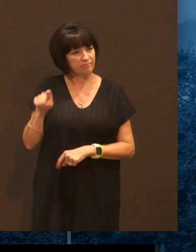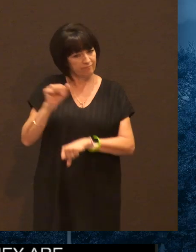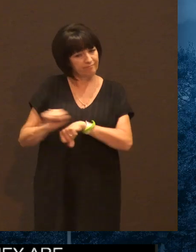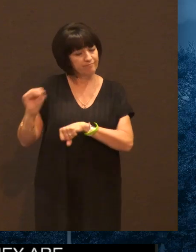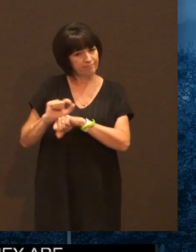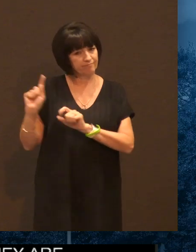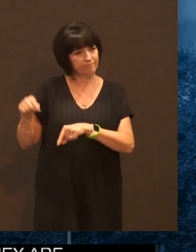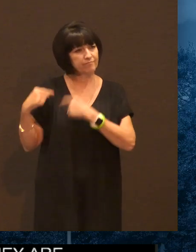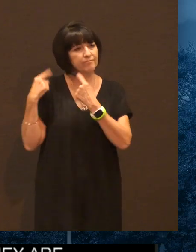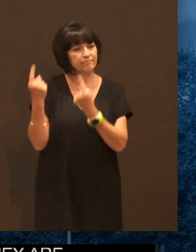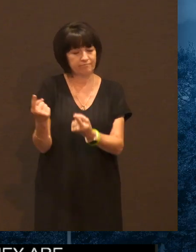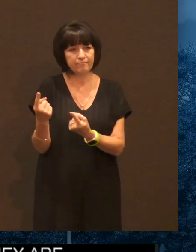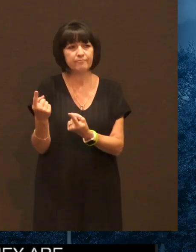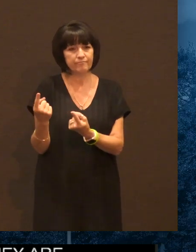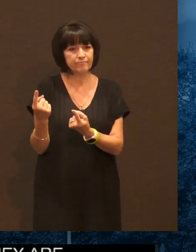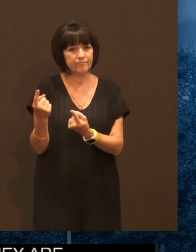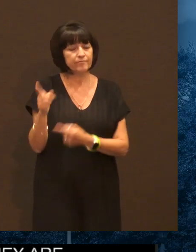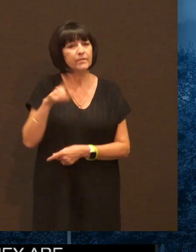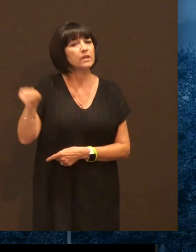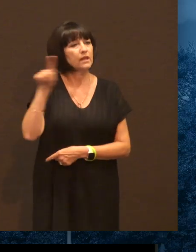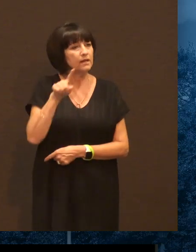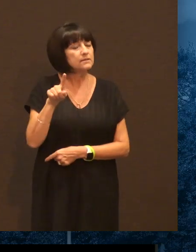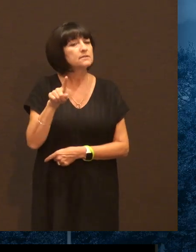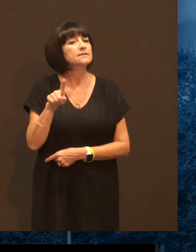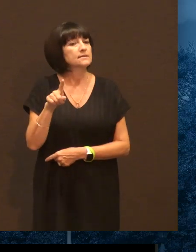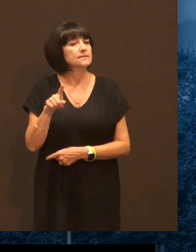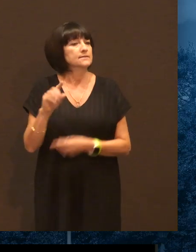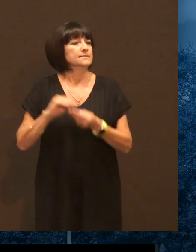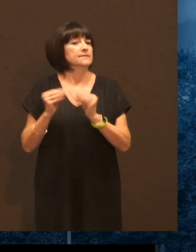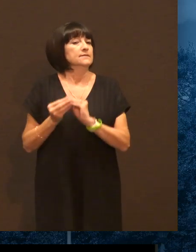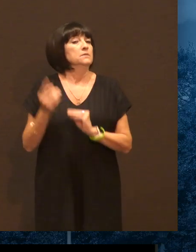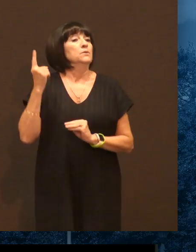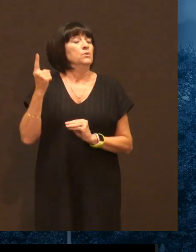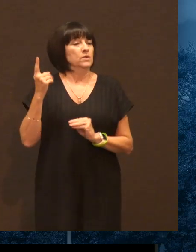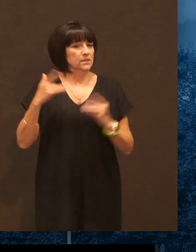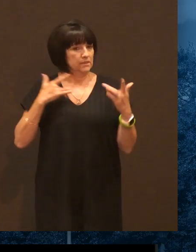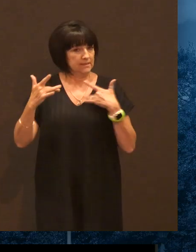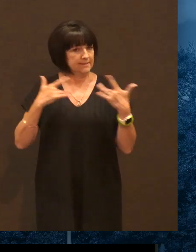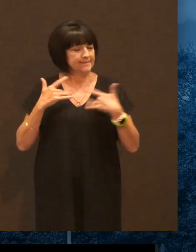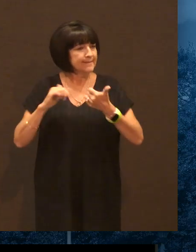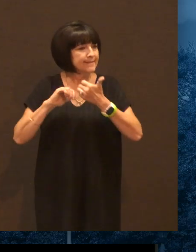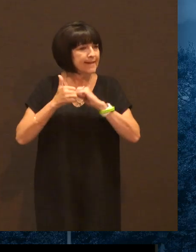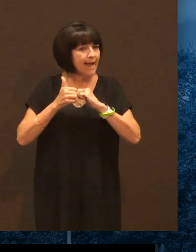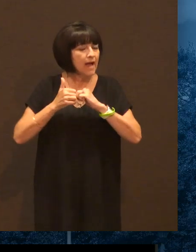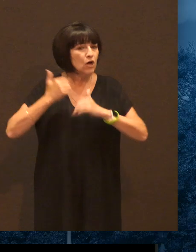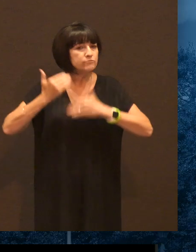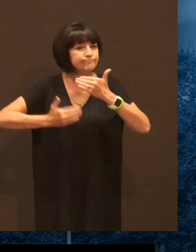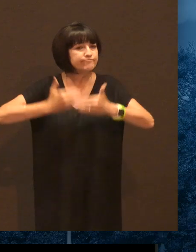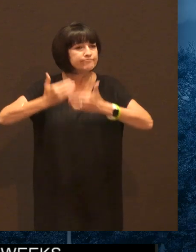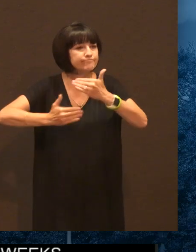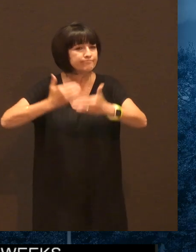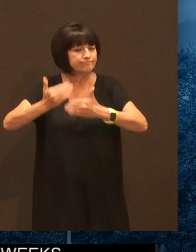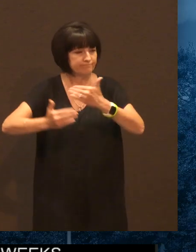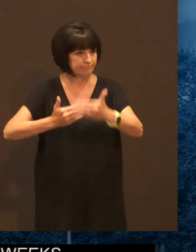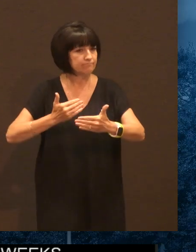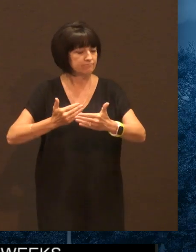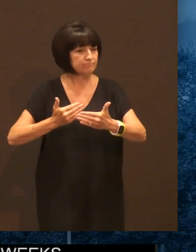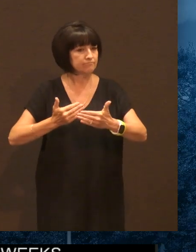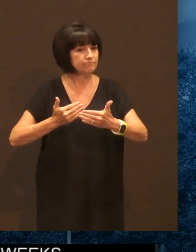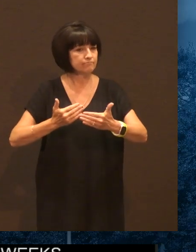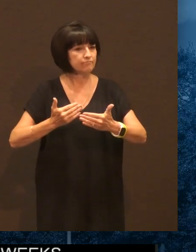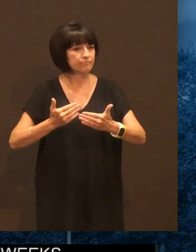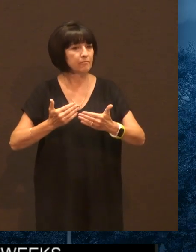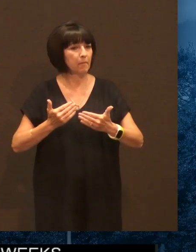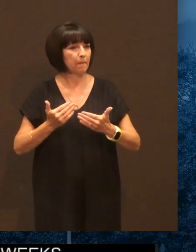weeks. They always are concerned about how things will play out. I think their biggest concern right now is